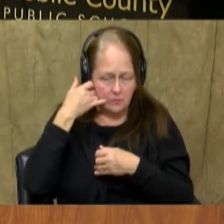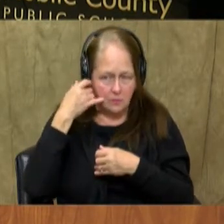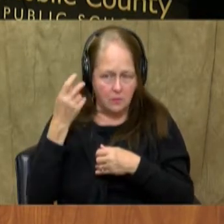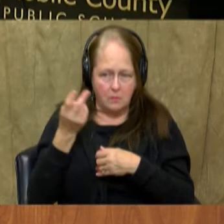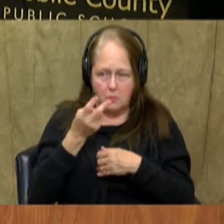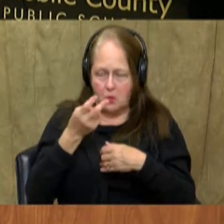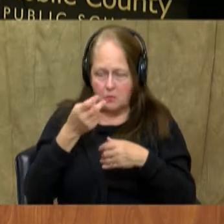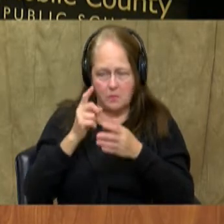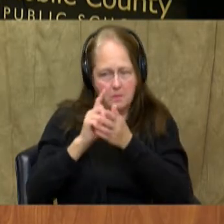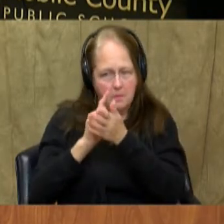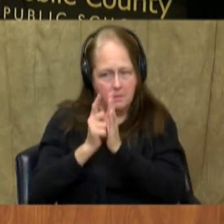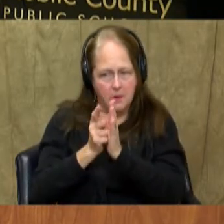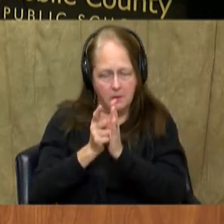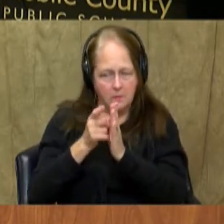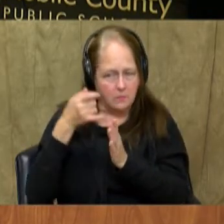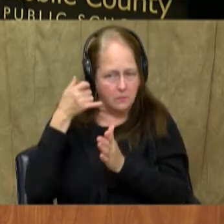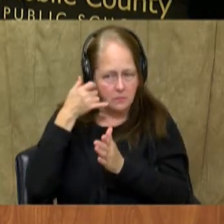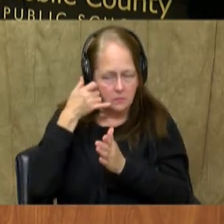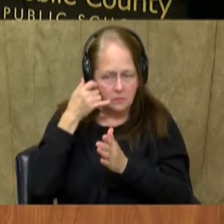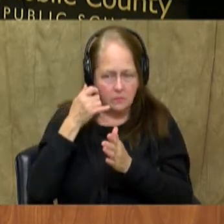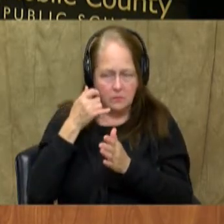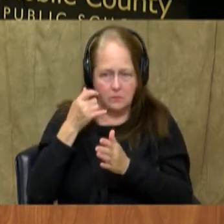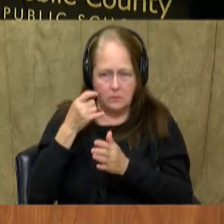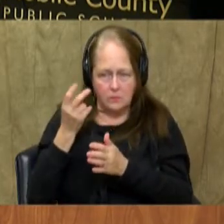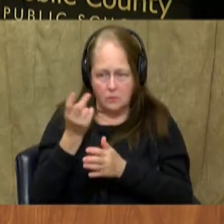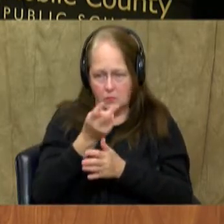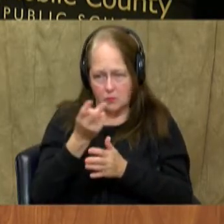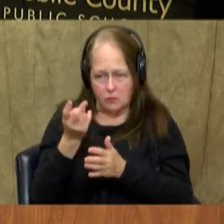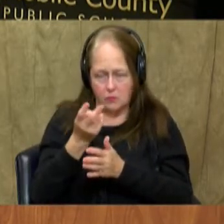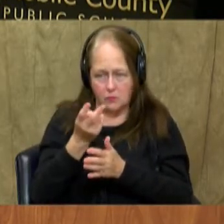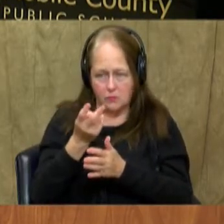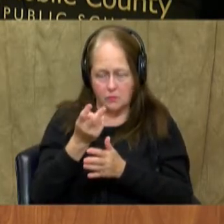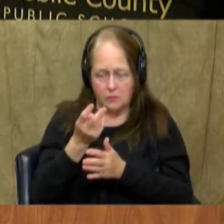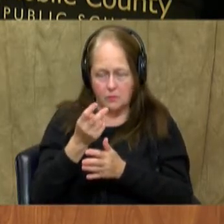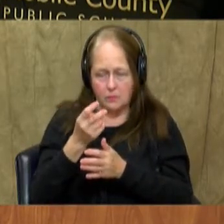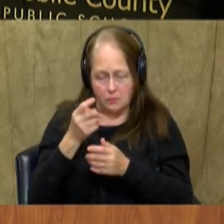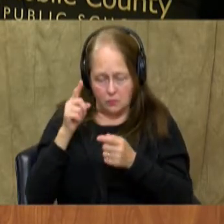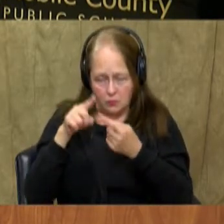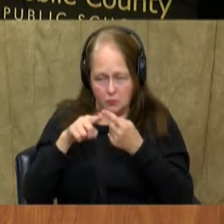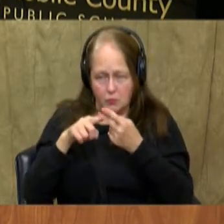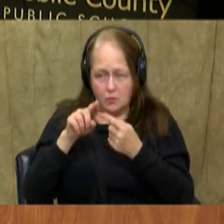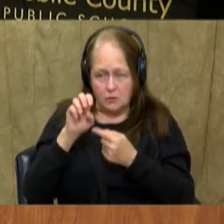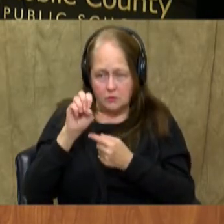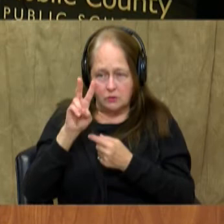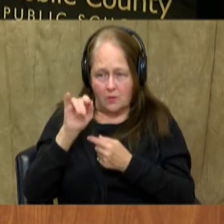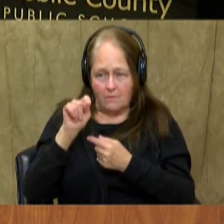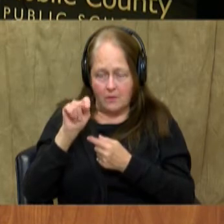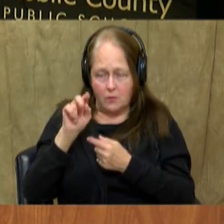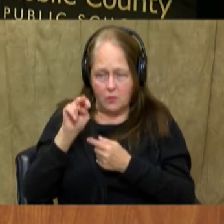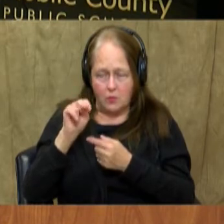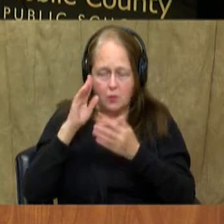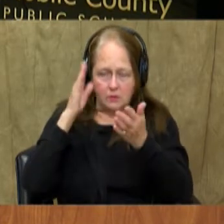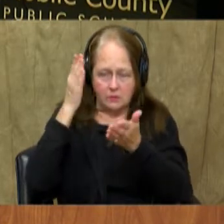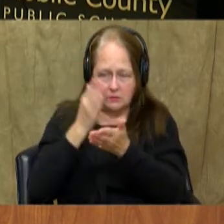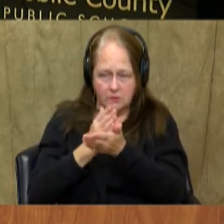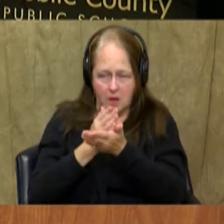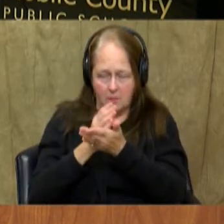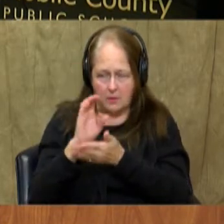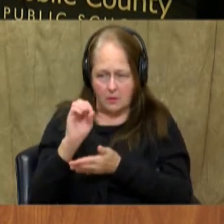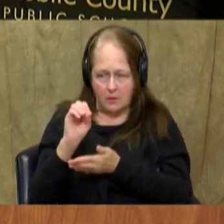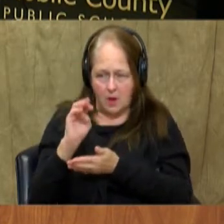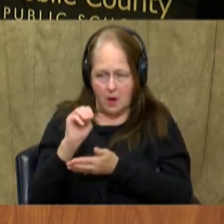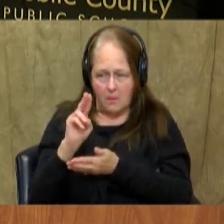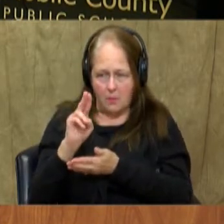at a moment's notice. So again, Kennedy was committed to stopping the spread of